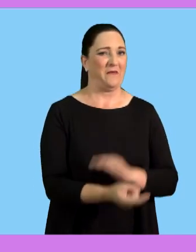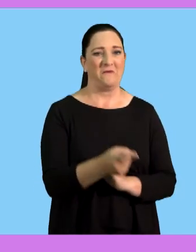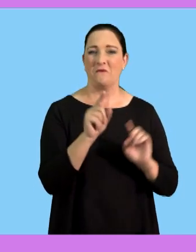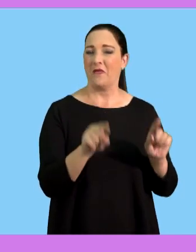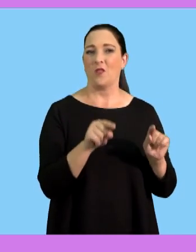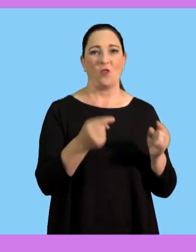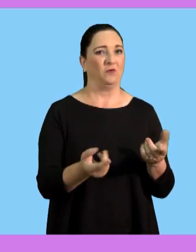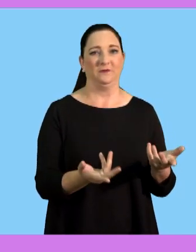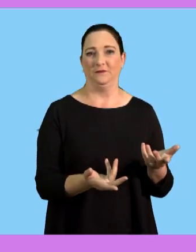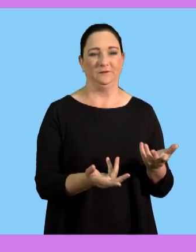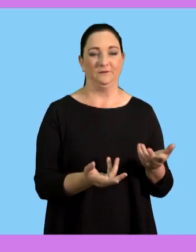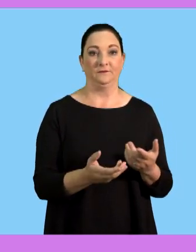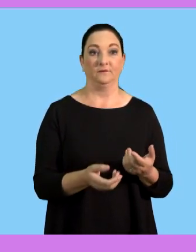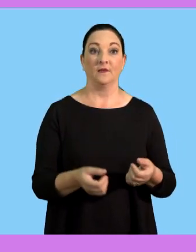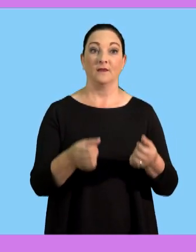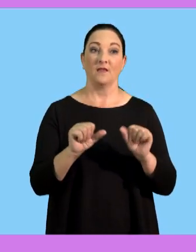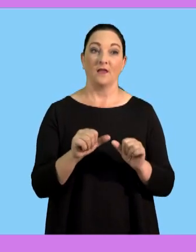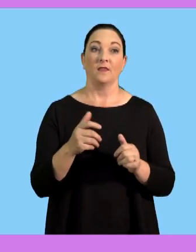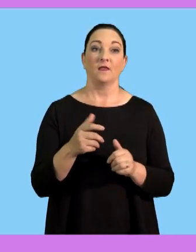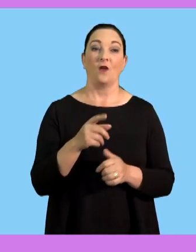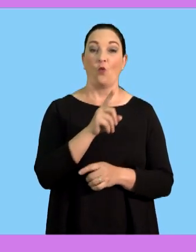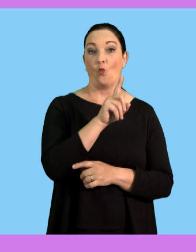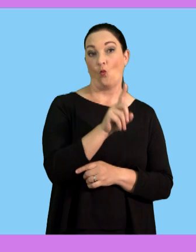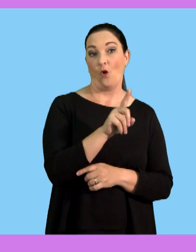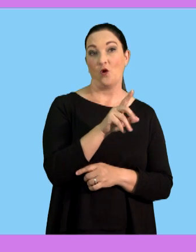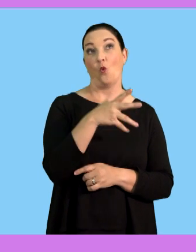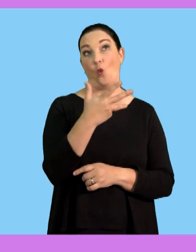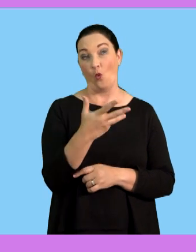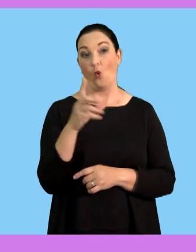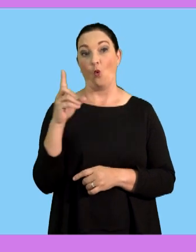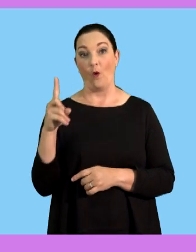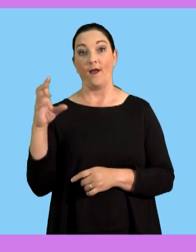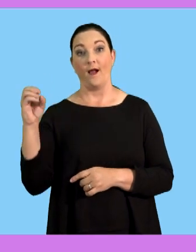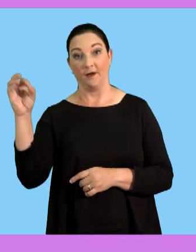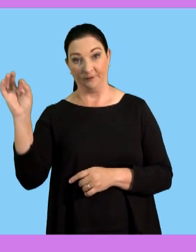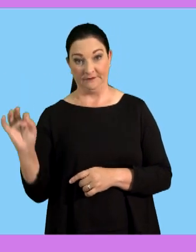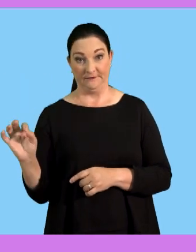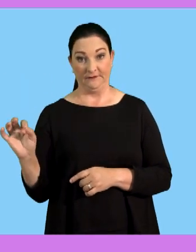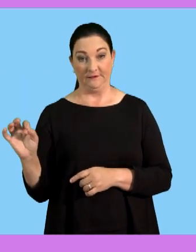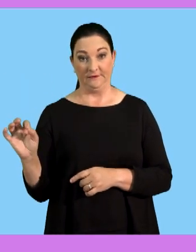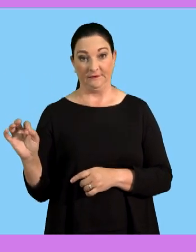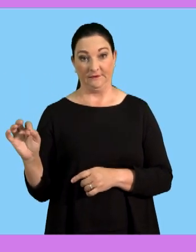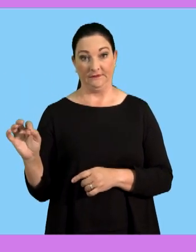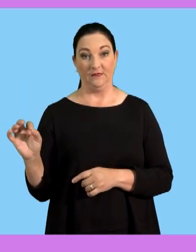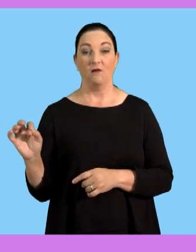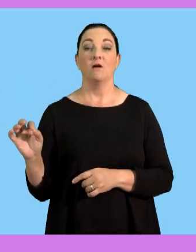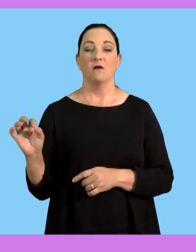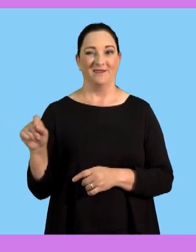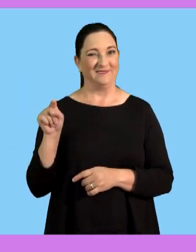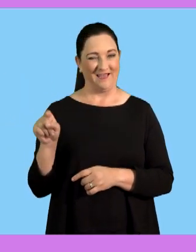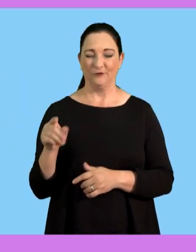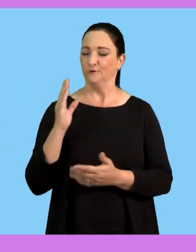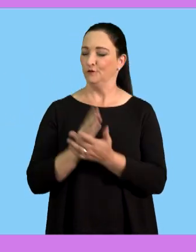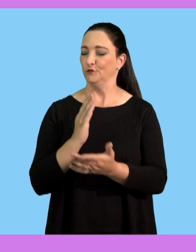to happen, okay? Then a probability of 1 or 100% means that it is